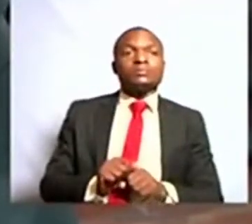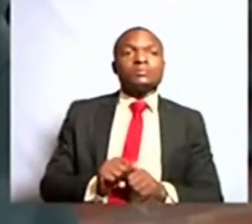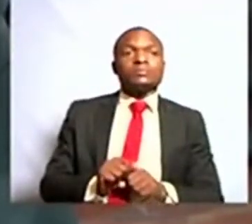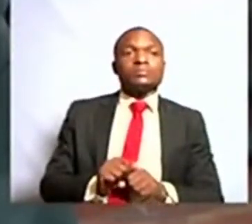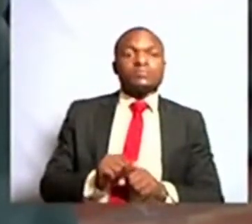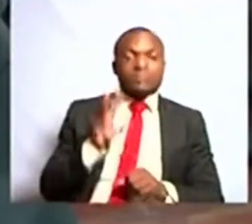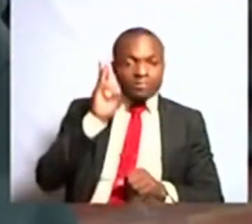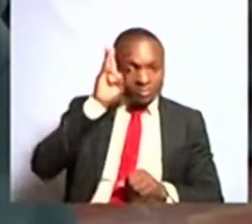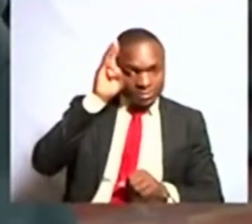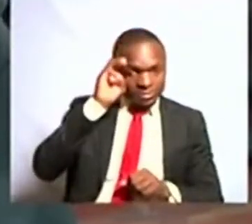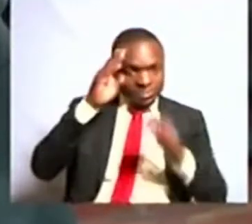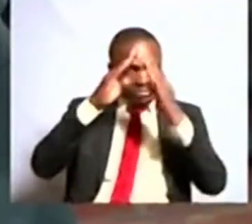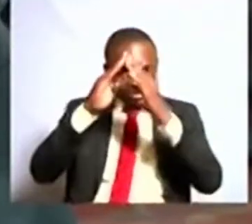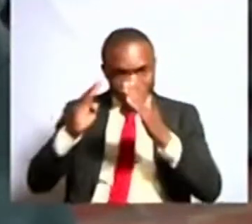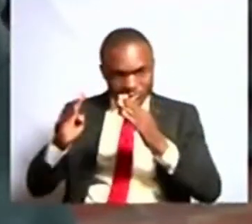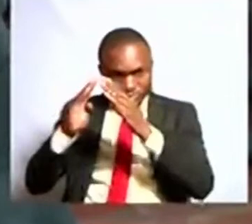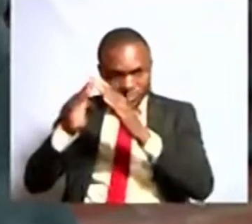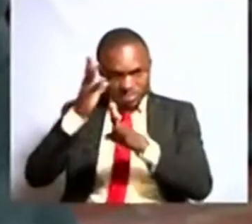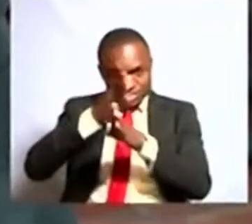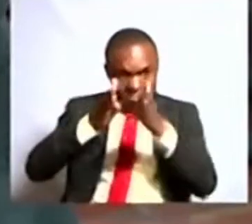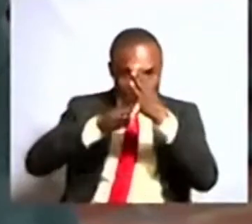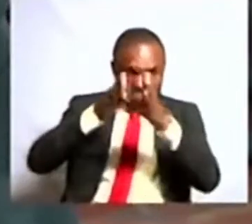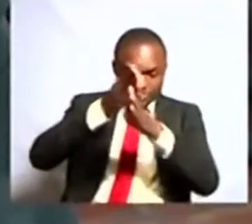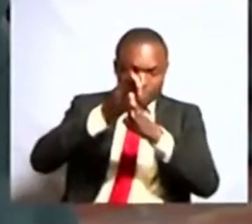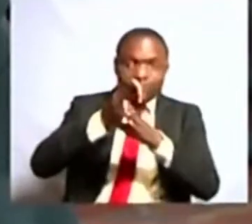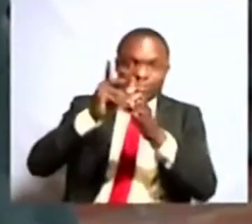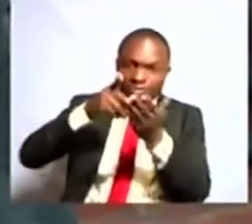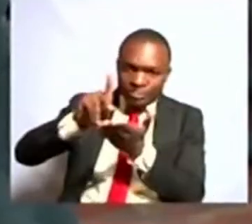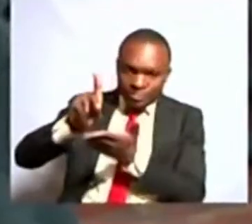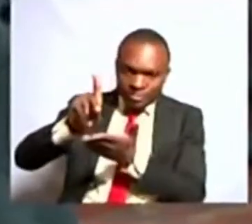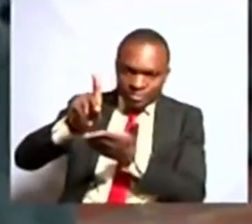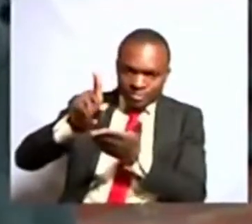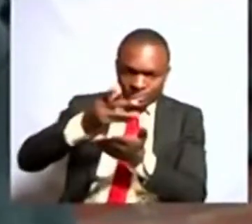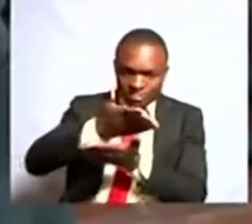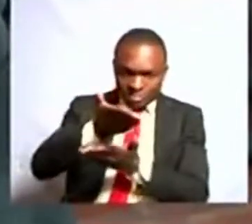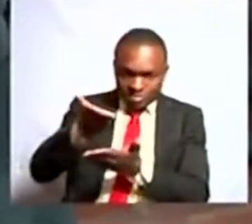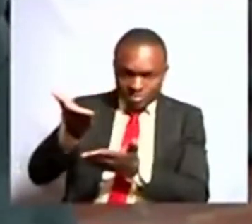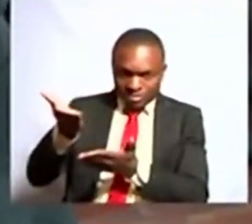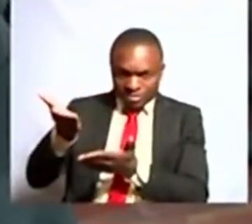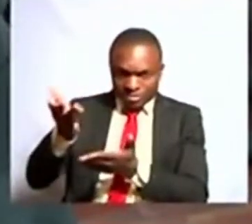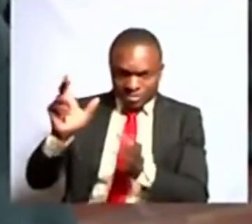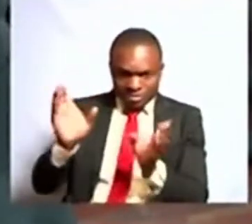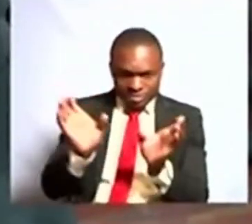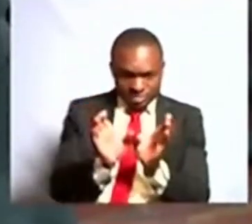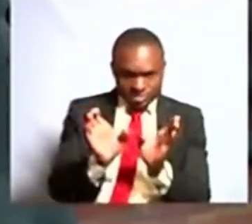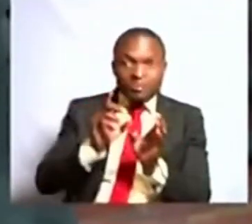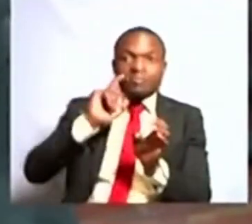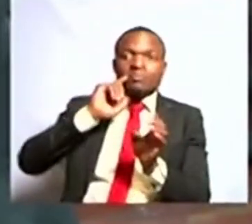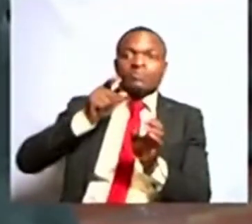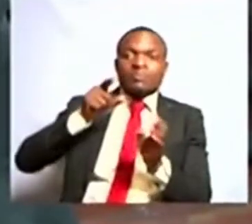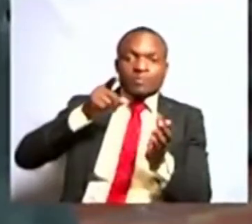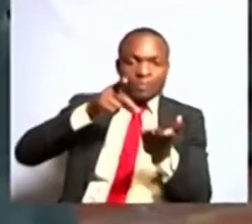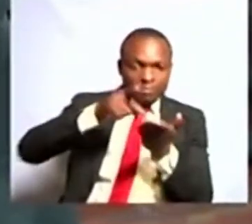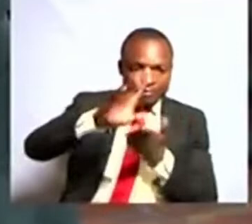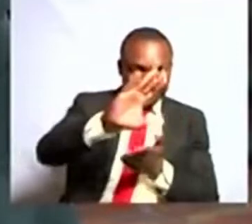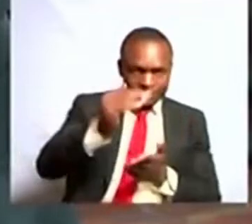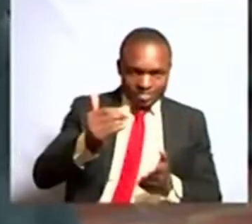the Minister of Housing and Infrastructure pays for these 2 certificates, they should refund the